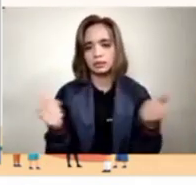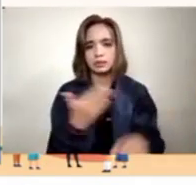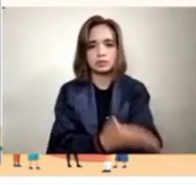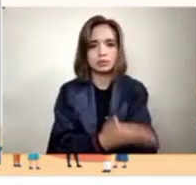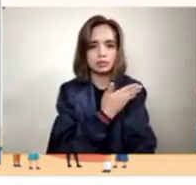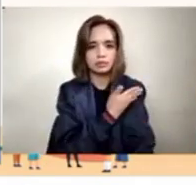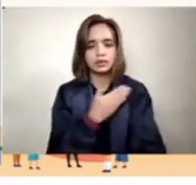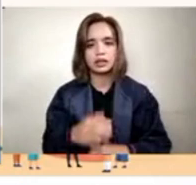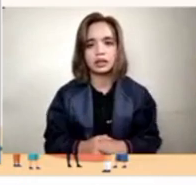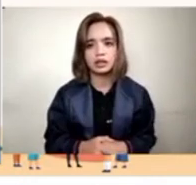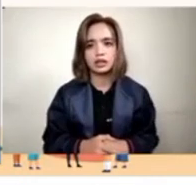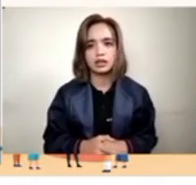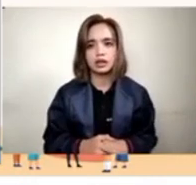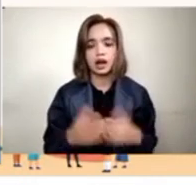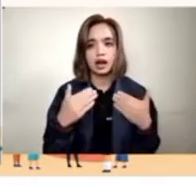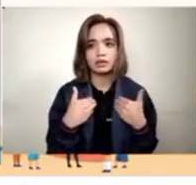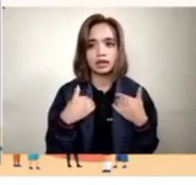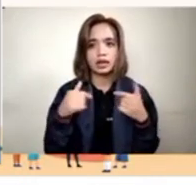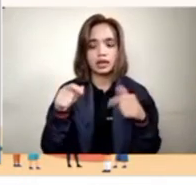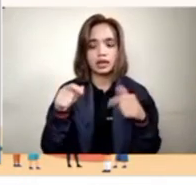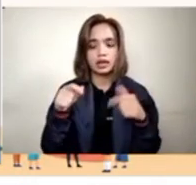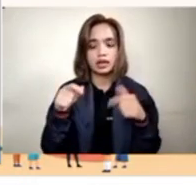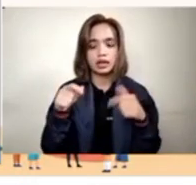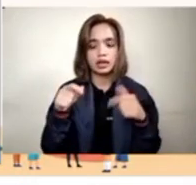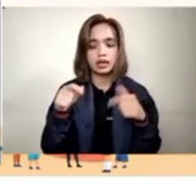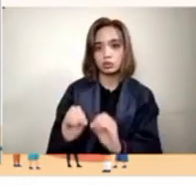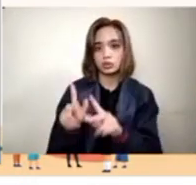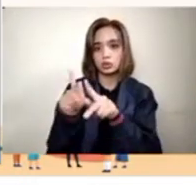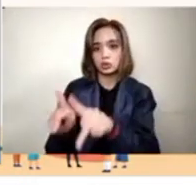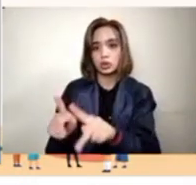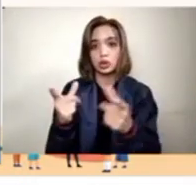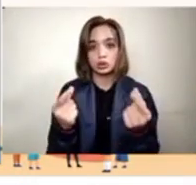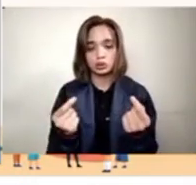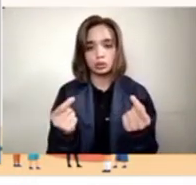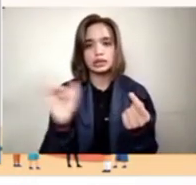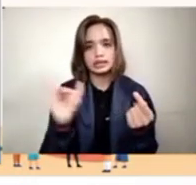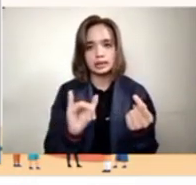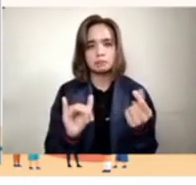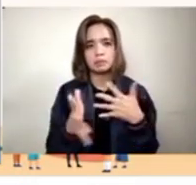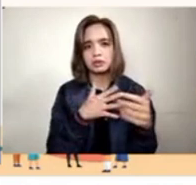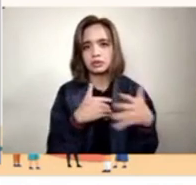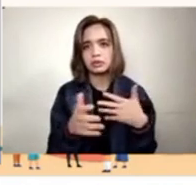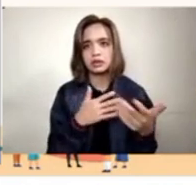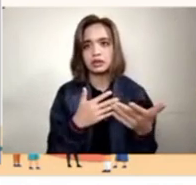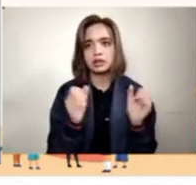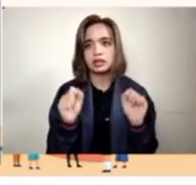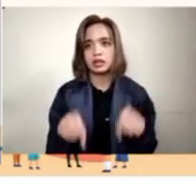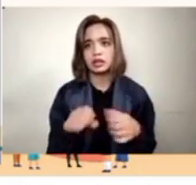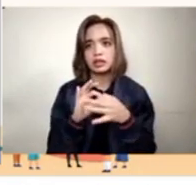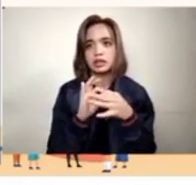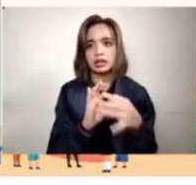areas for intervention and improvement. And we also take this as an opportunity to study as